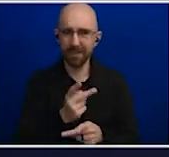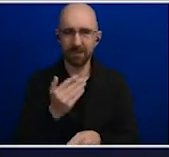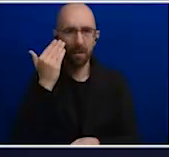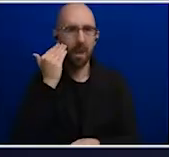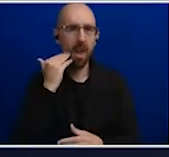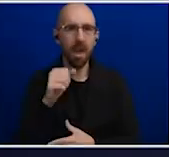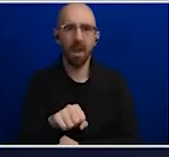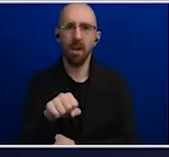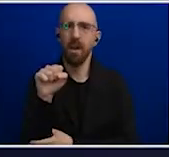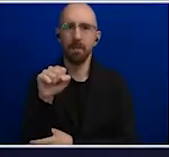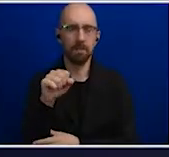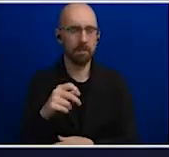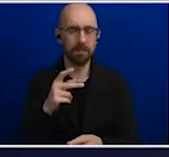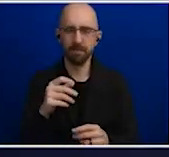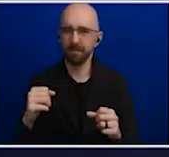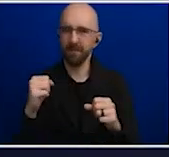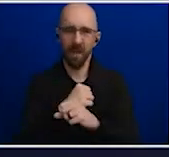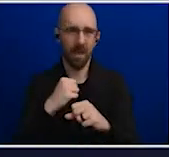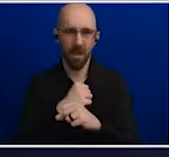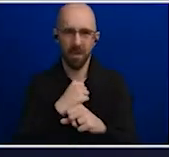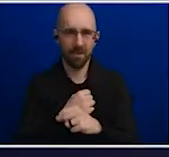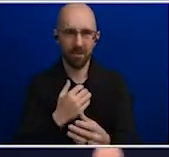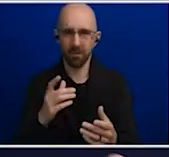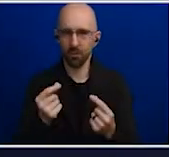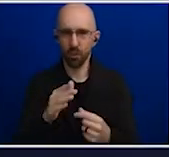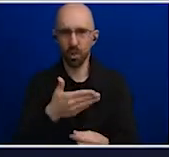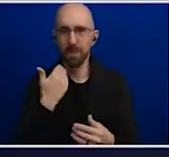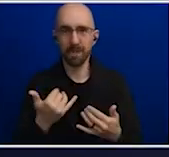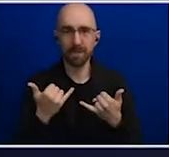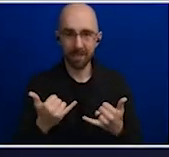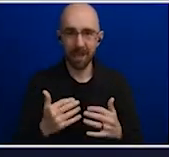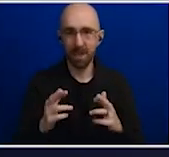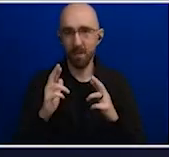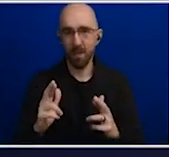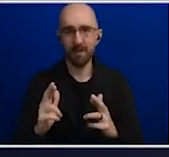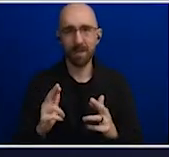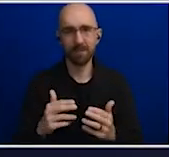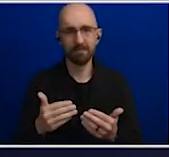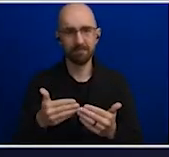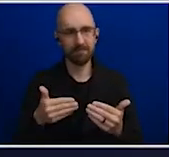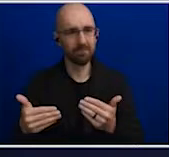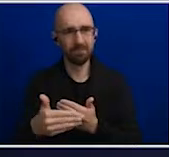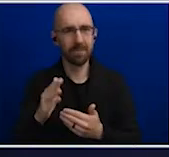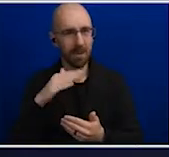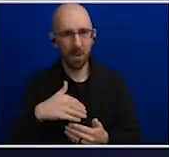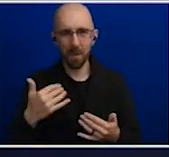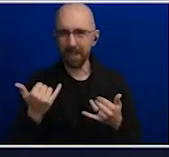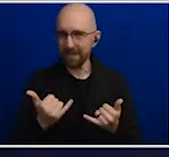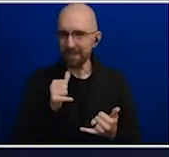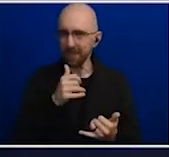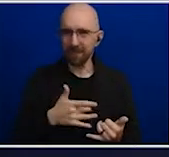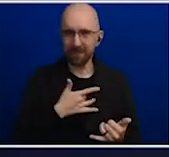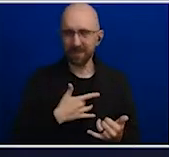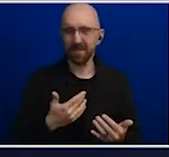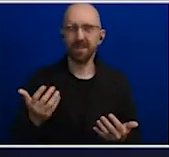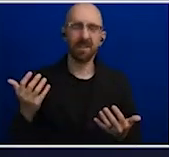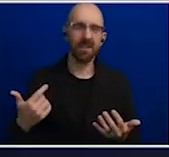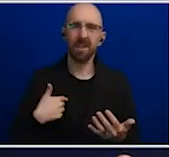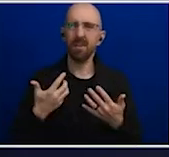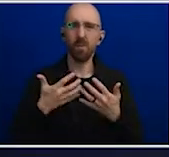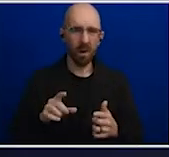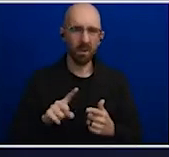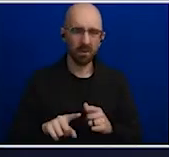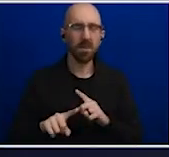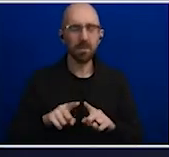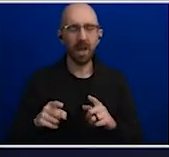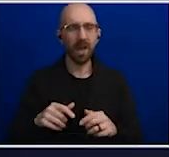in the fight, and you know, you do your best today, and then hopefully, you know, I know you don't feel like you want to right now, but we'll get to where we need to get to